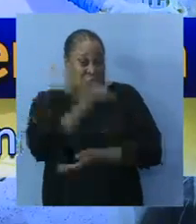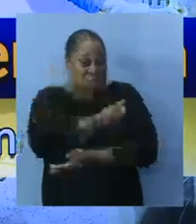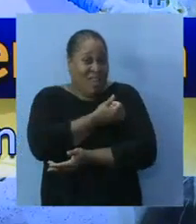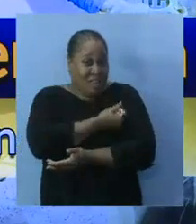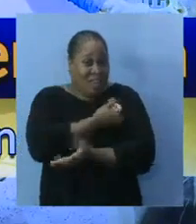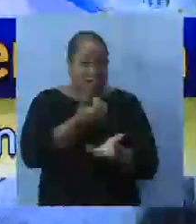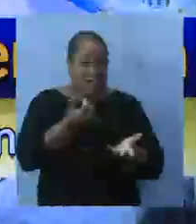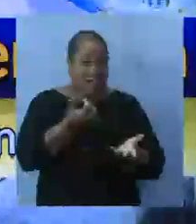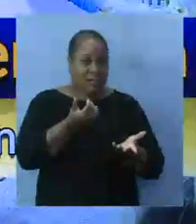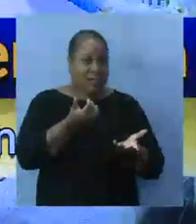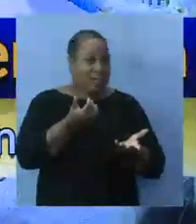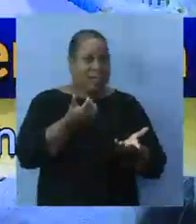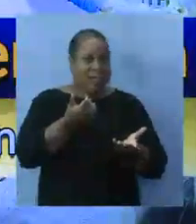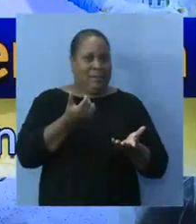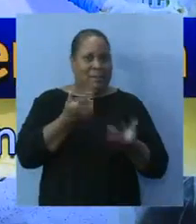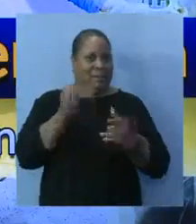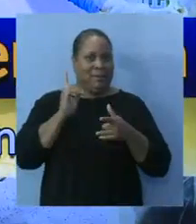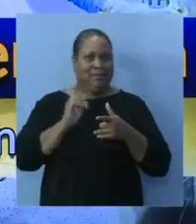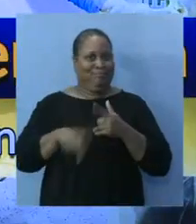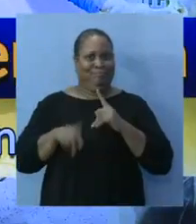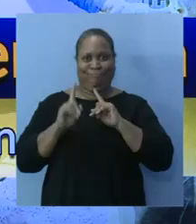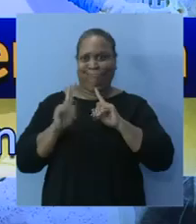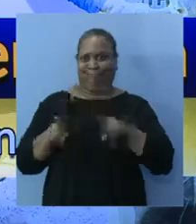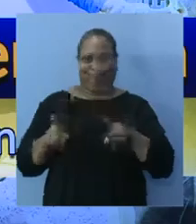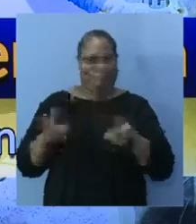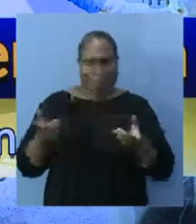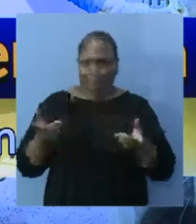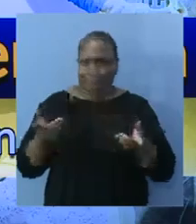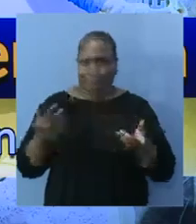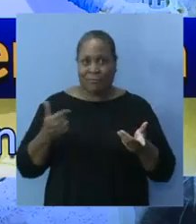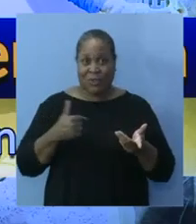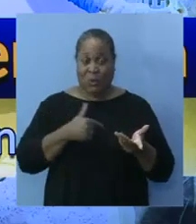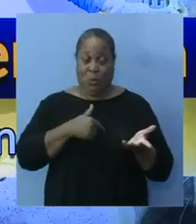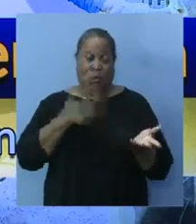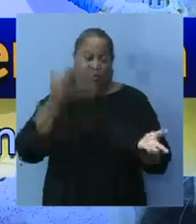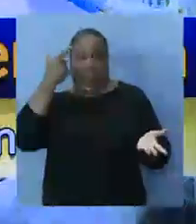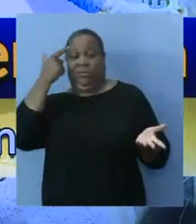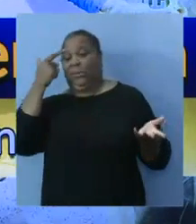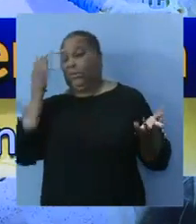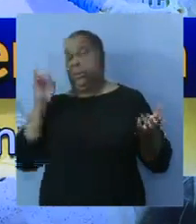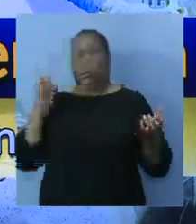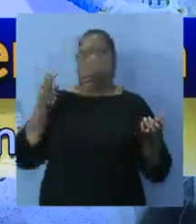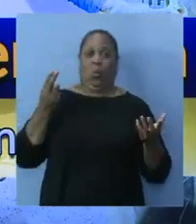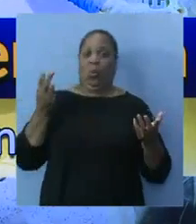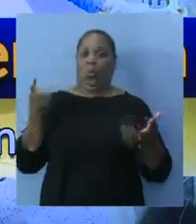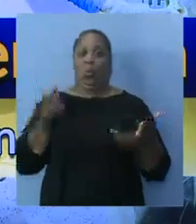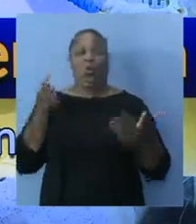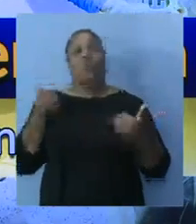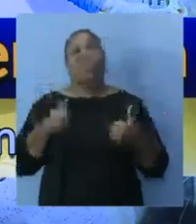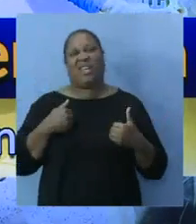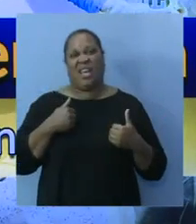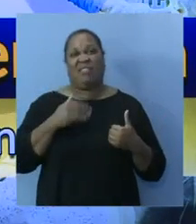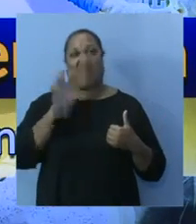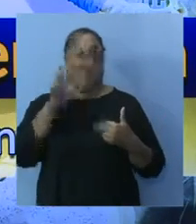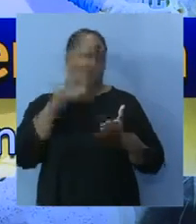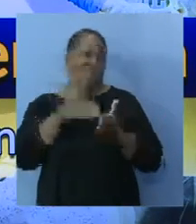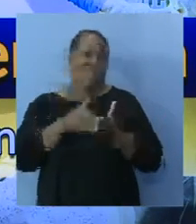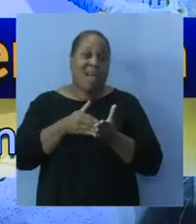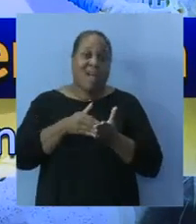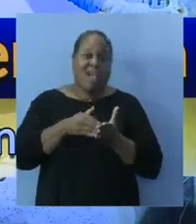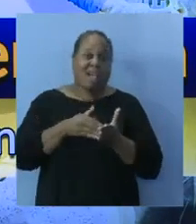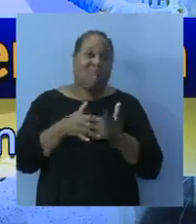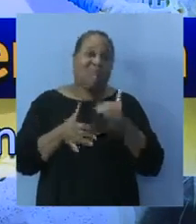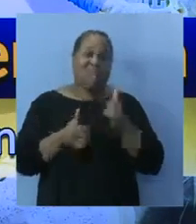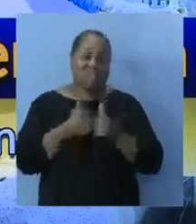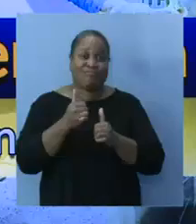arrive. They were not able to give an answer. So we were under the impression that we would only have these 5,000, of